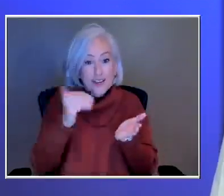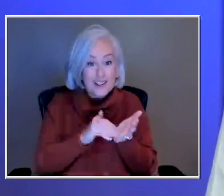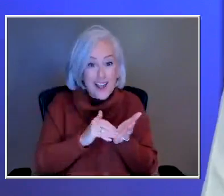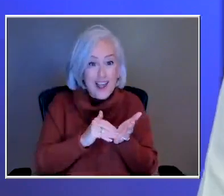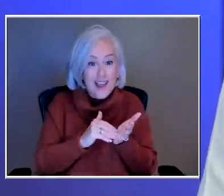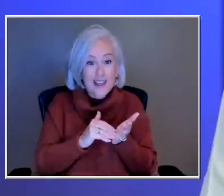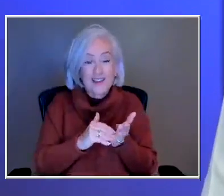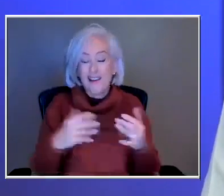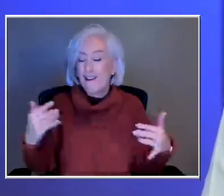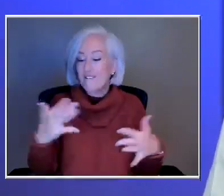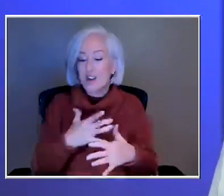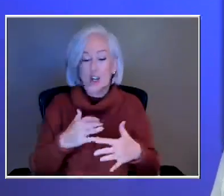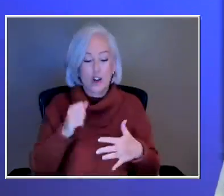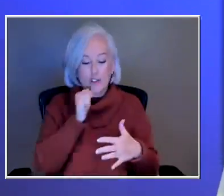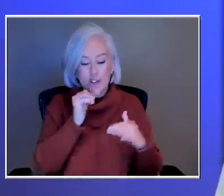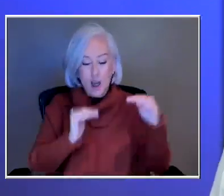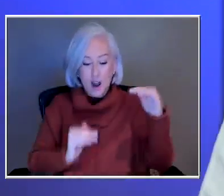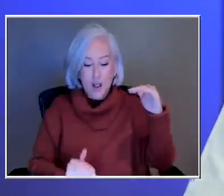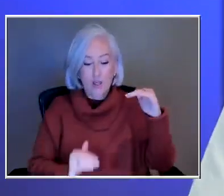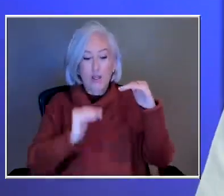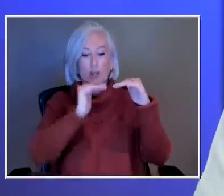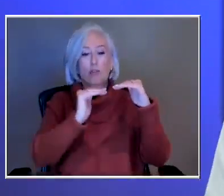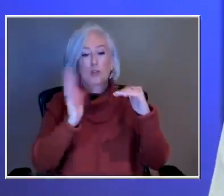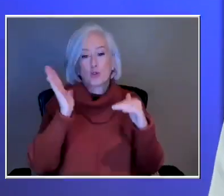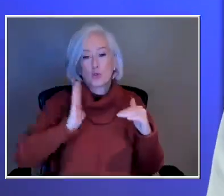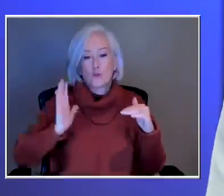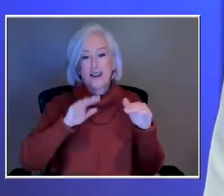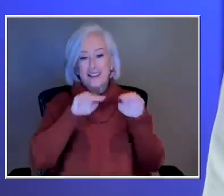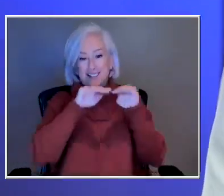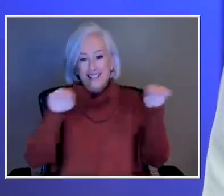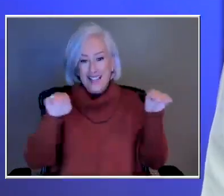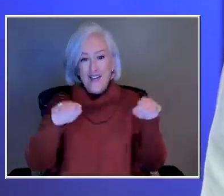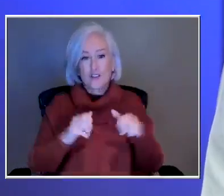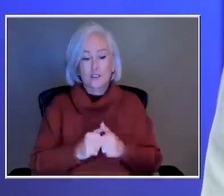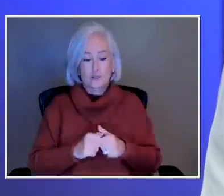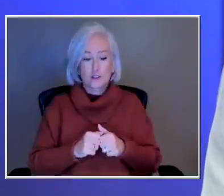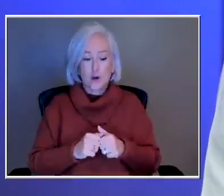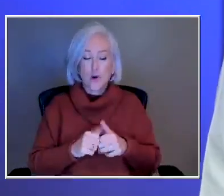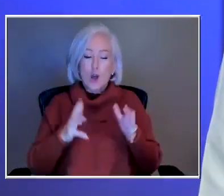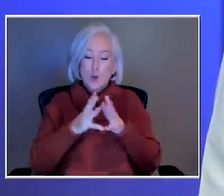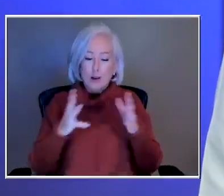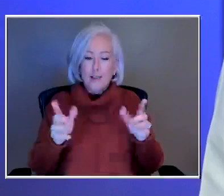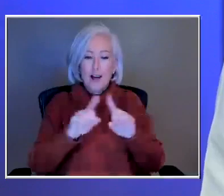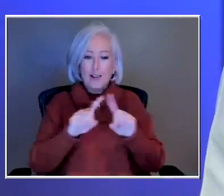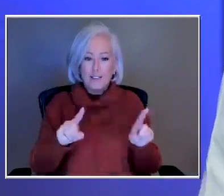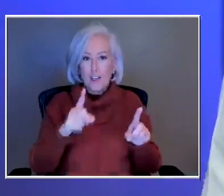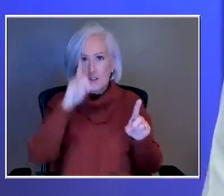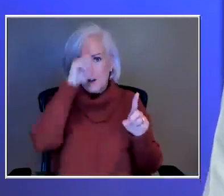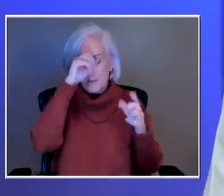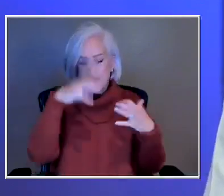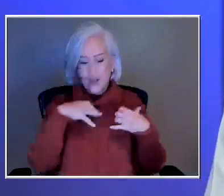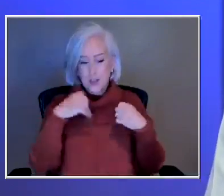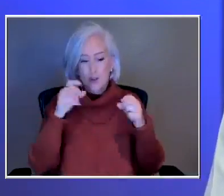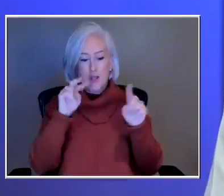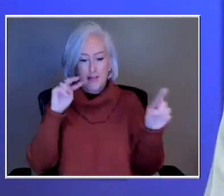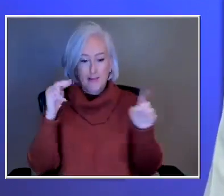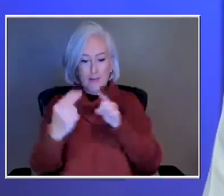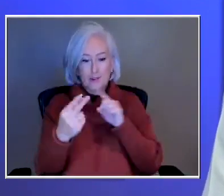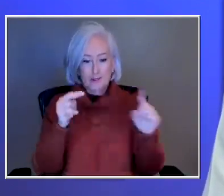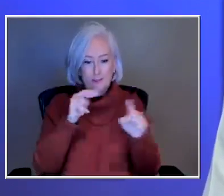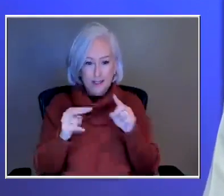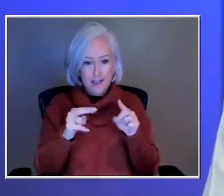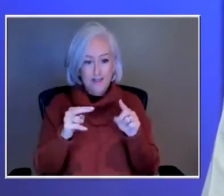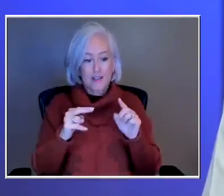better. Sometimes it's anxiety in general. So I think there's a lot of aspects of mental health that thankfully we're recognizing are very important to